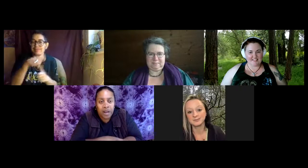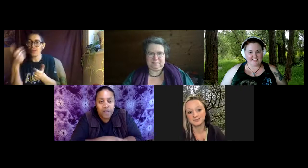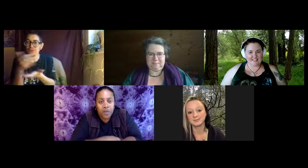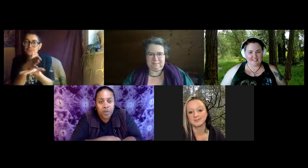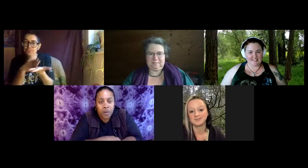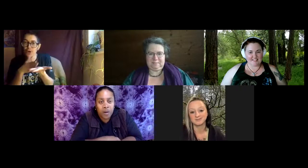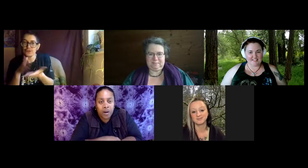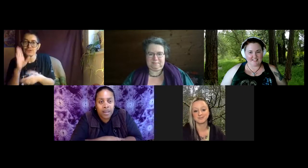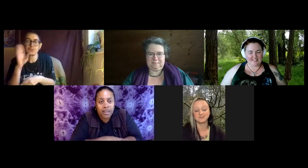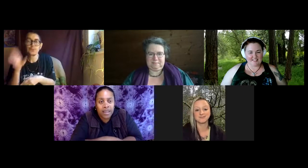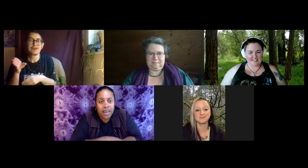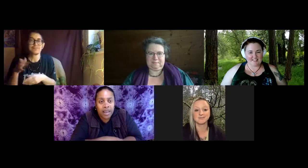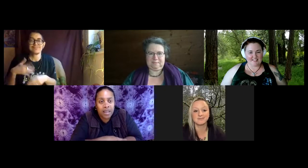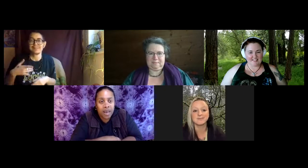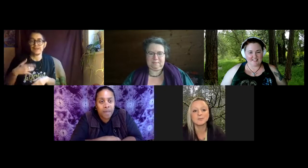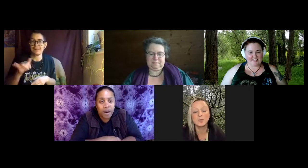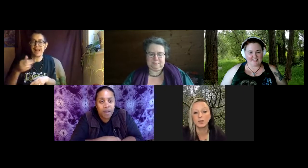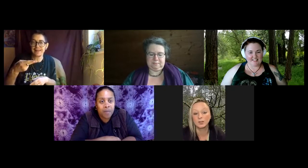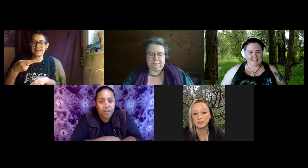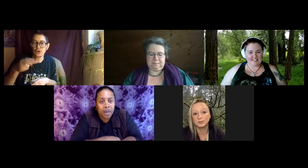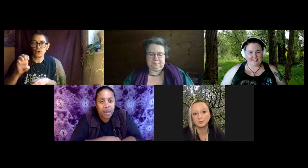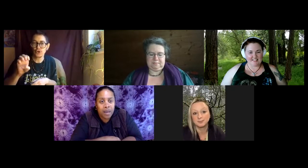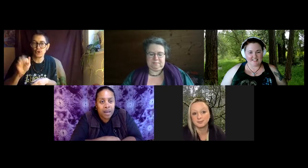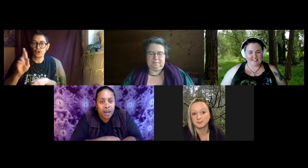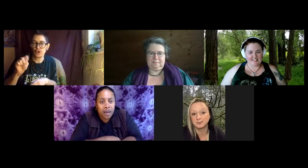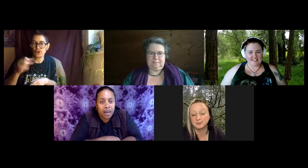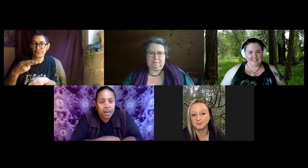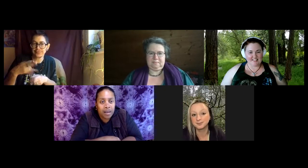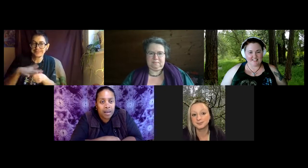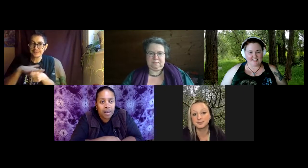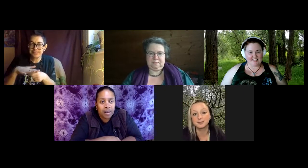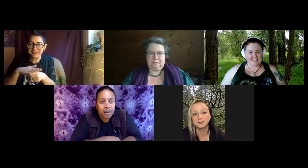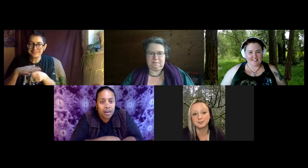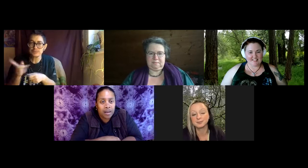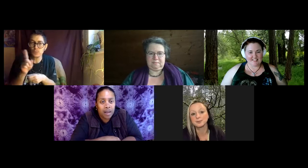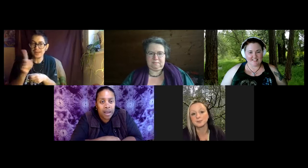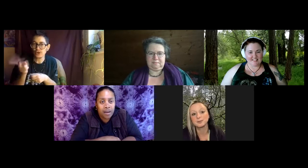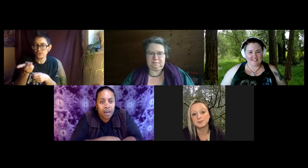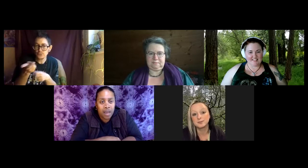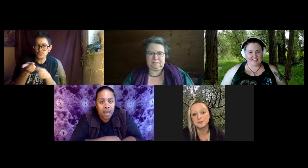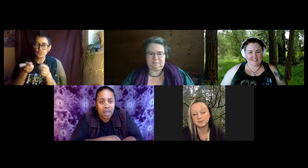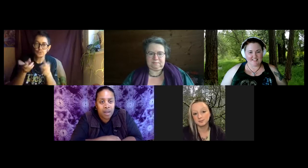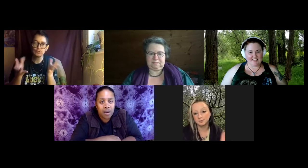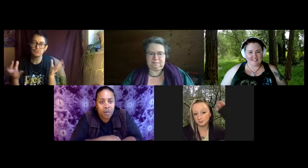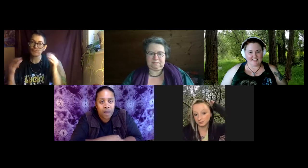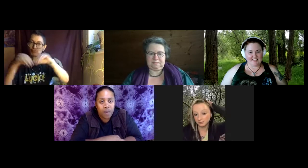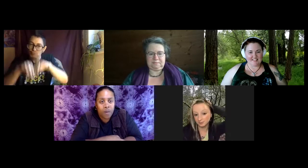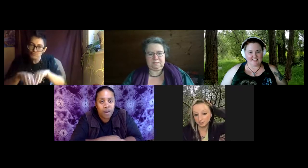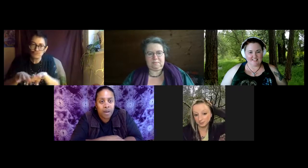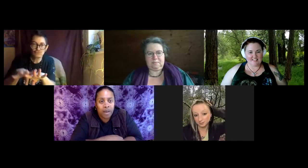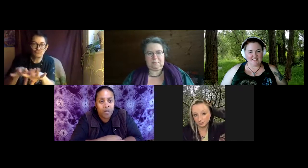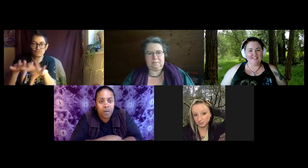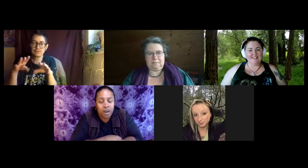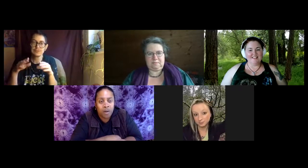yourself, do your work and things like that, and then the other part will be like your heath, you know, like where